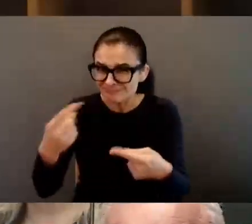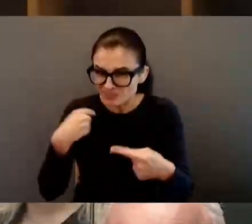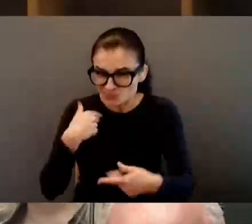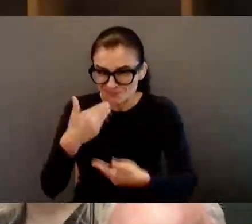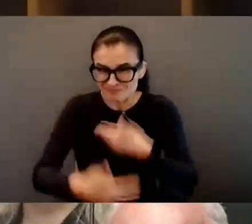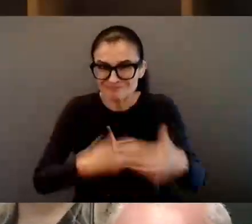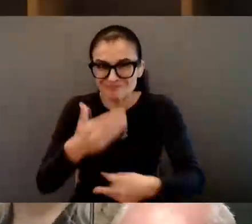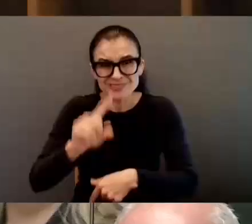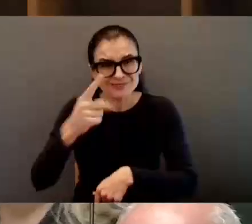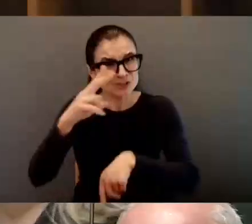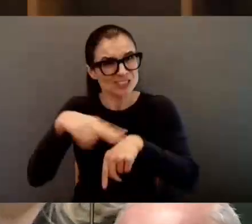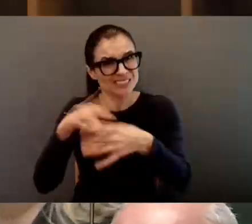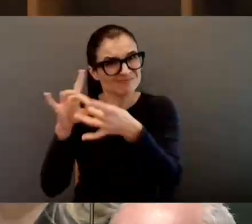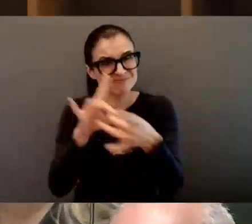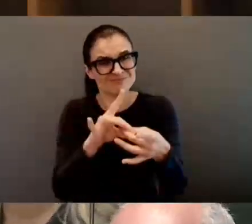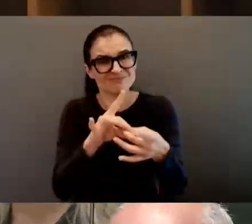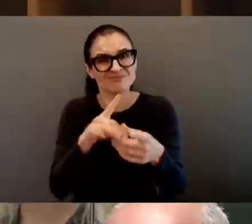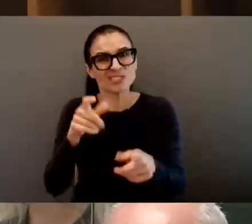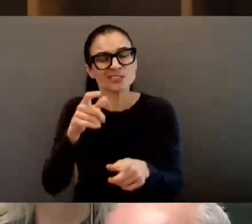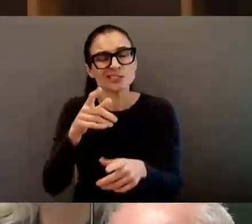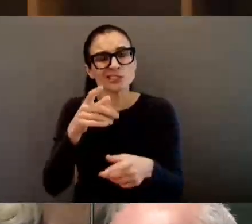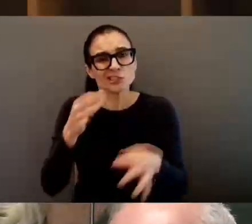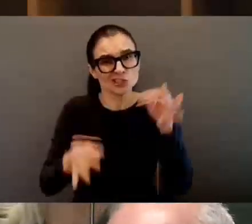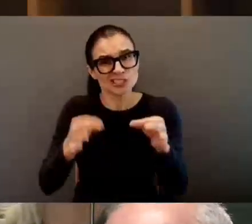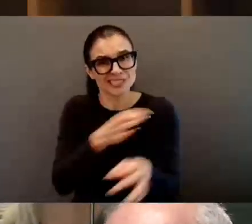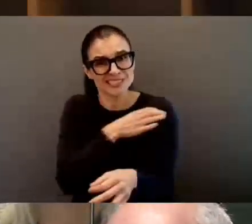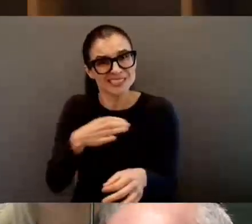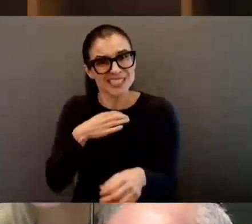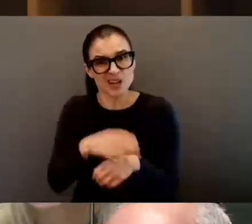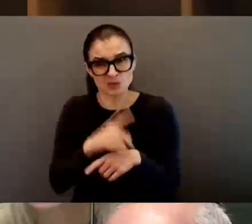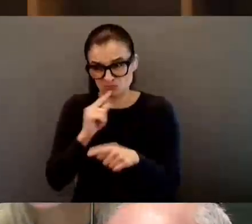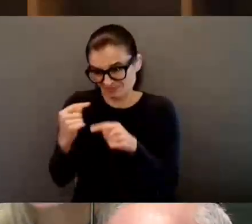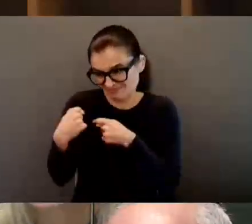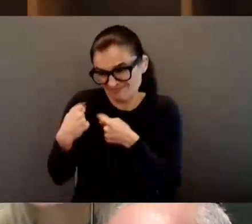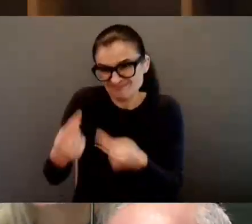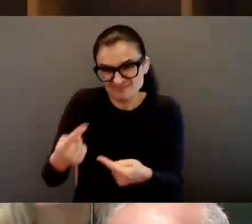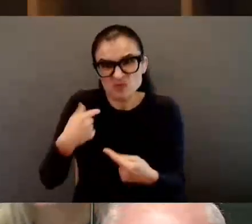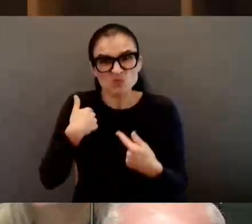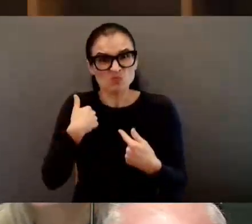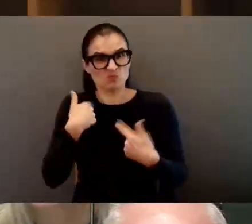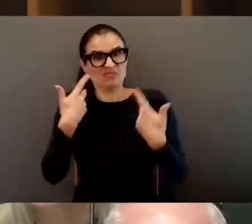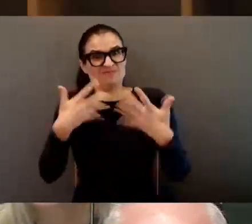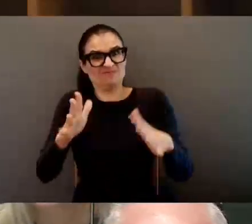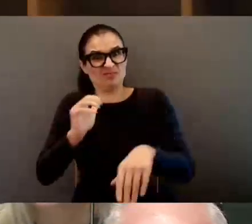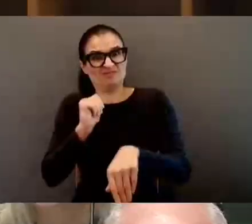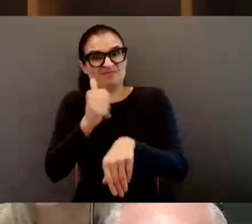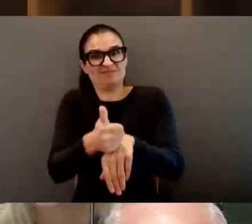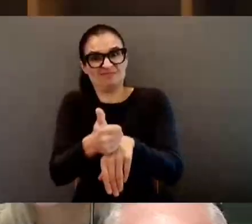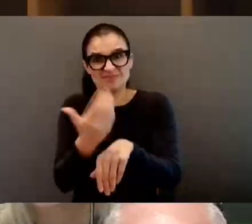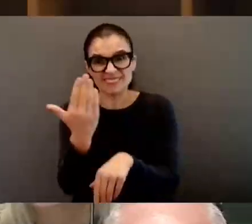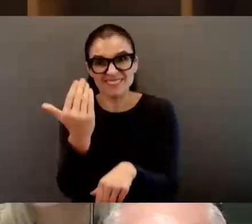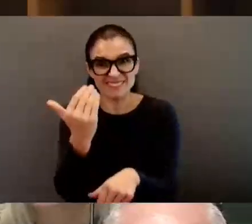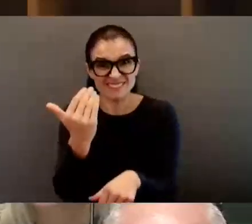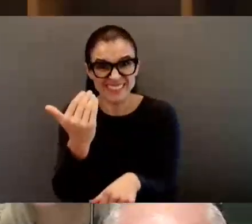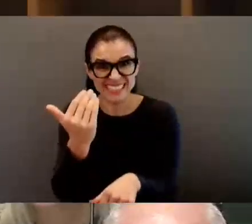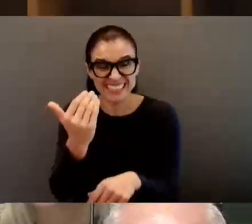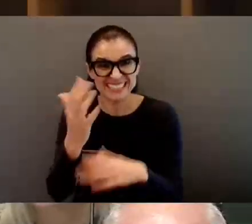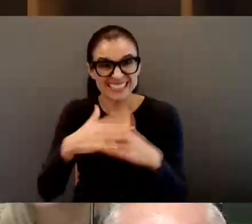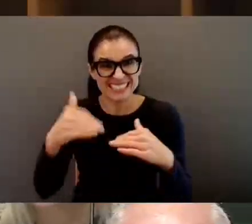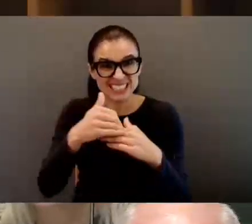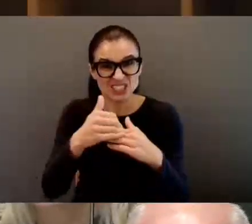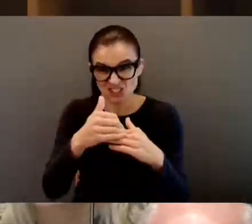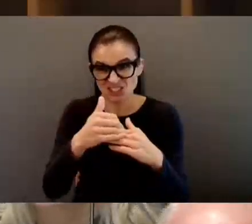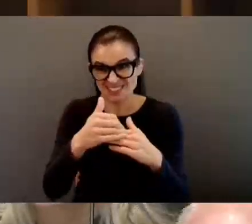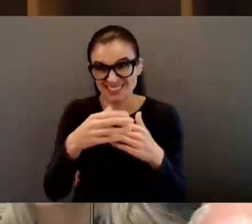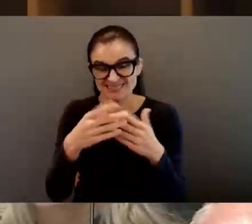And those centres are made up of really strong Indigenous leaders and legal counsel that are there to represent Indigenous people that